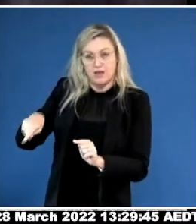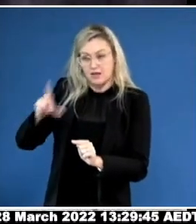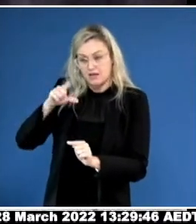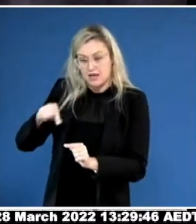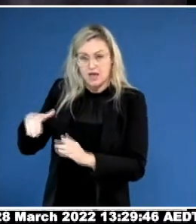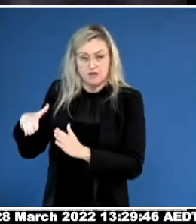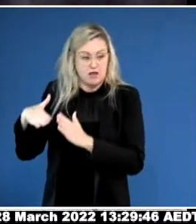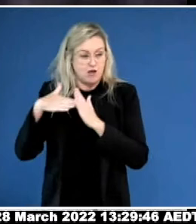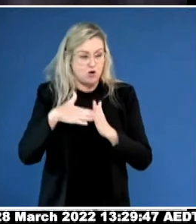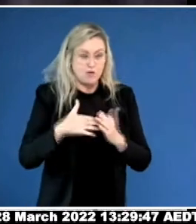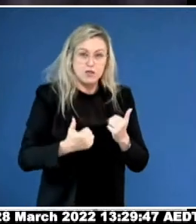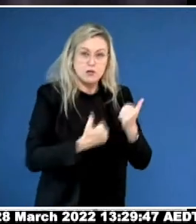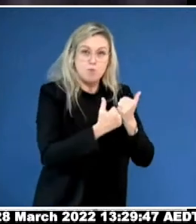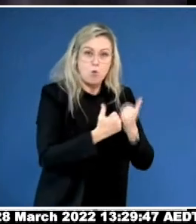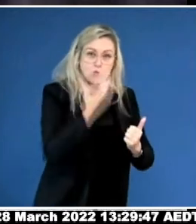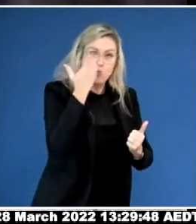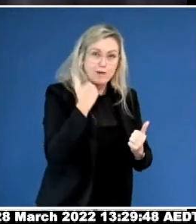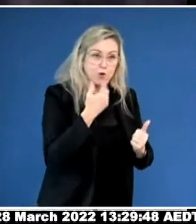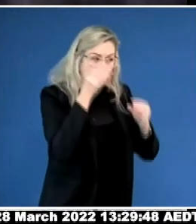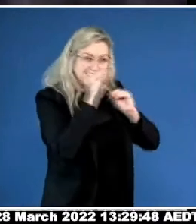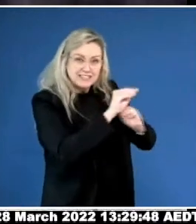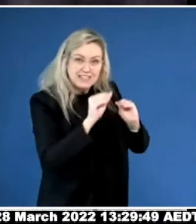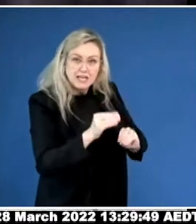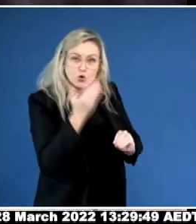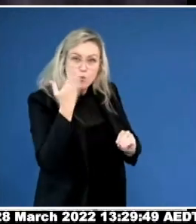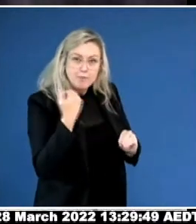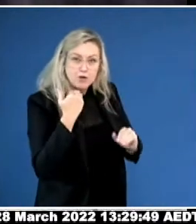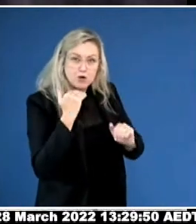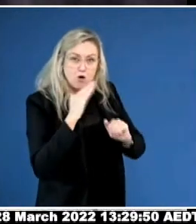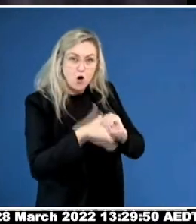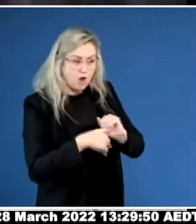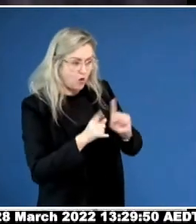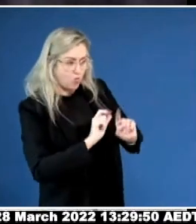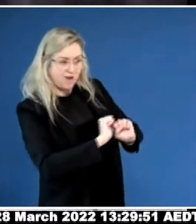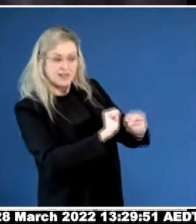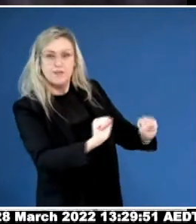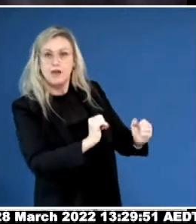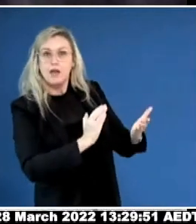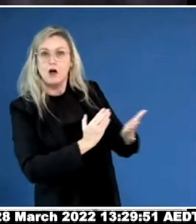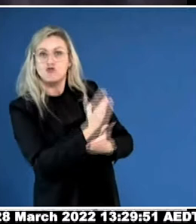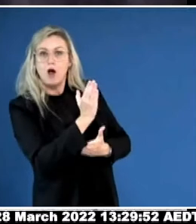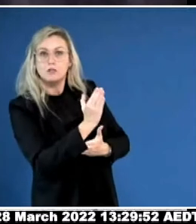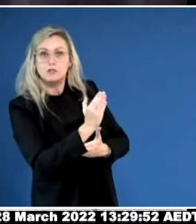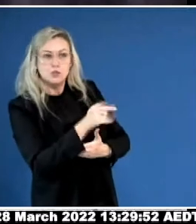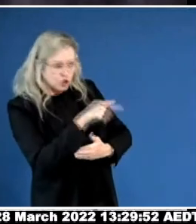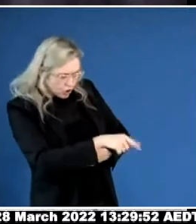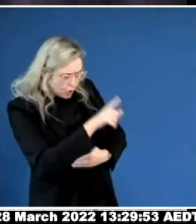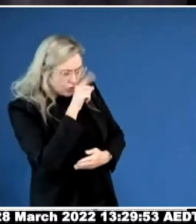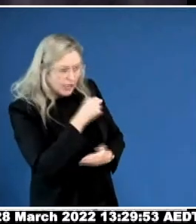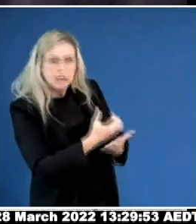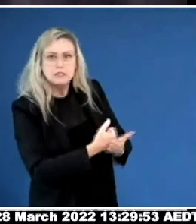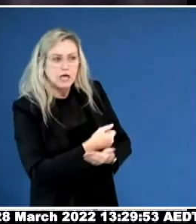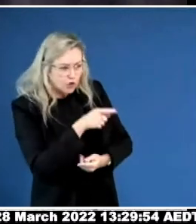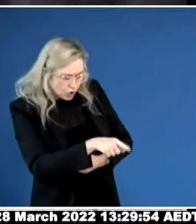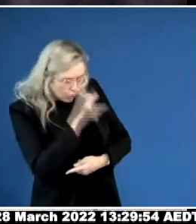and have knowledge about what they have a right to have and to exercise that through their voice